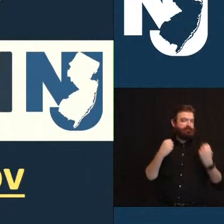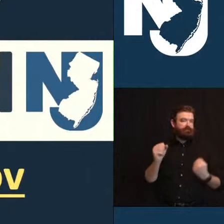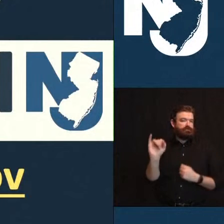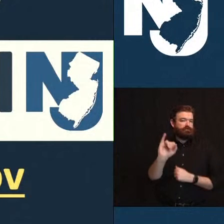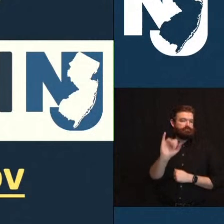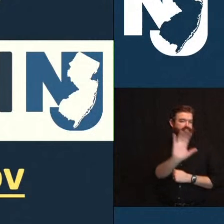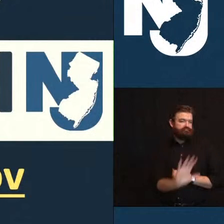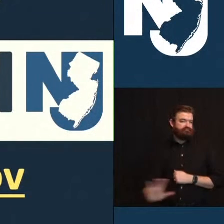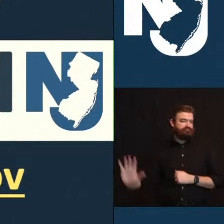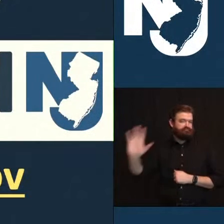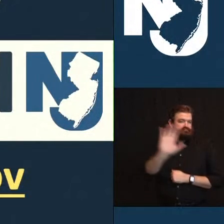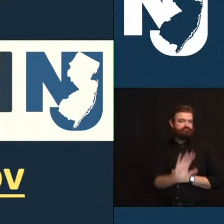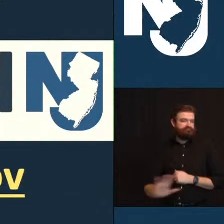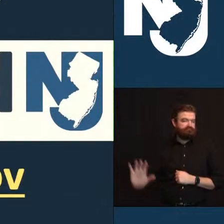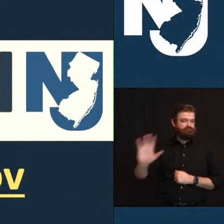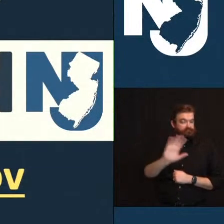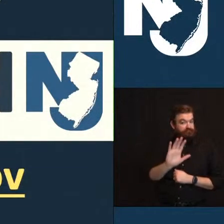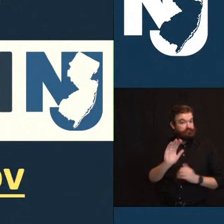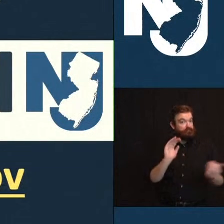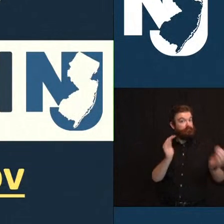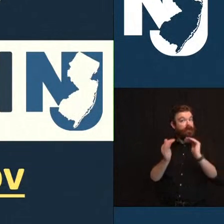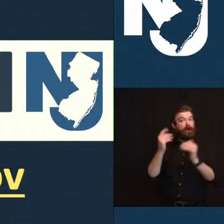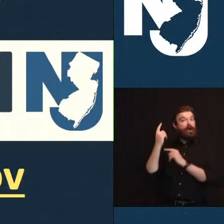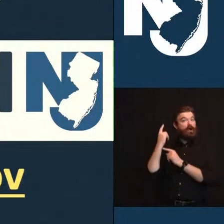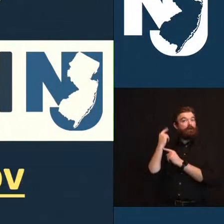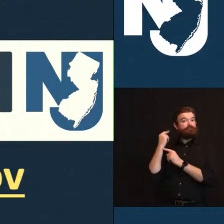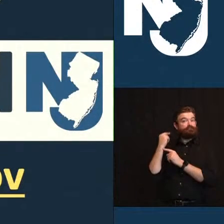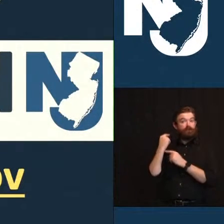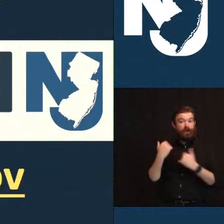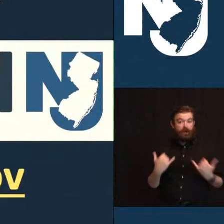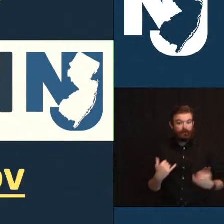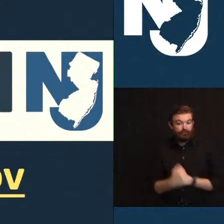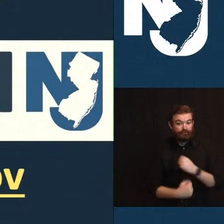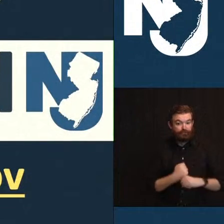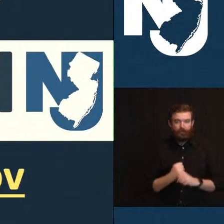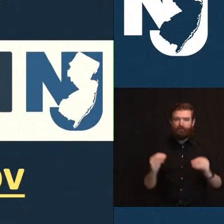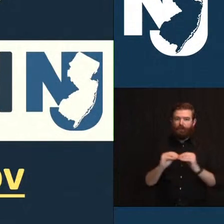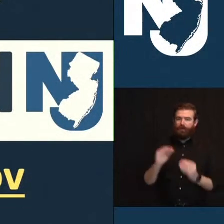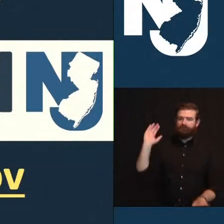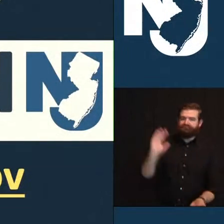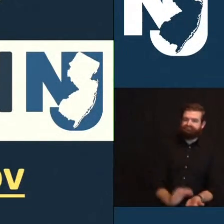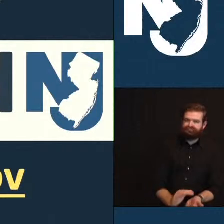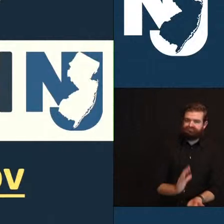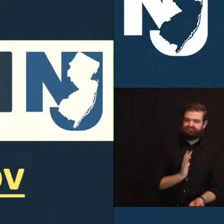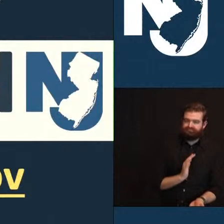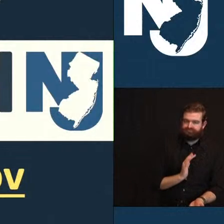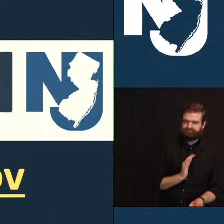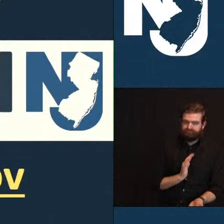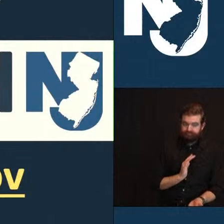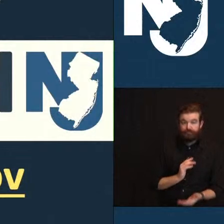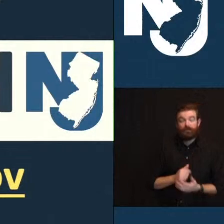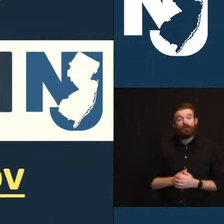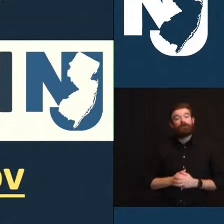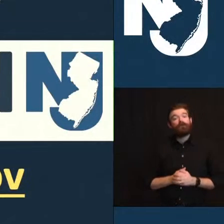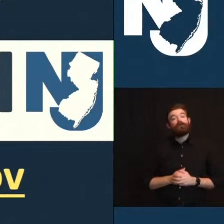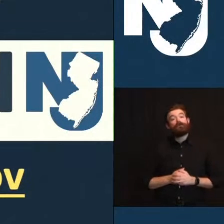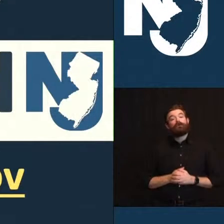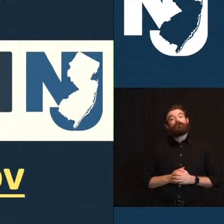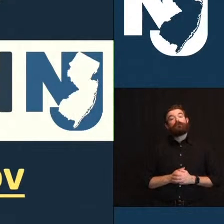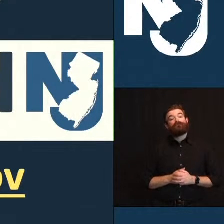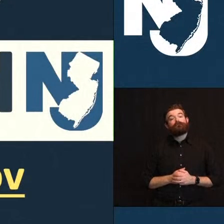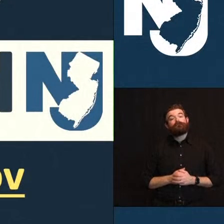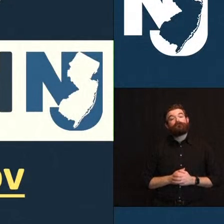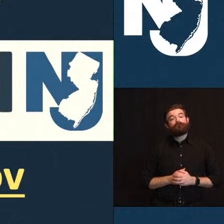in 2014. Open enrollment runs, remember we doubled the enrollment period, so it runs through January 31st, but there's no